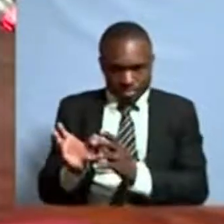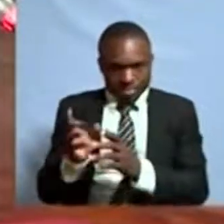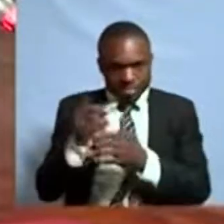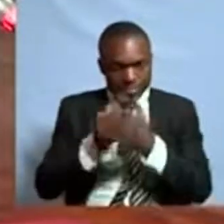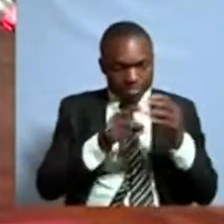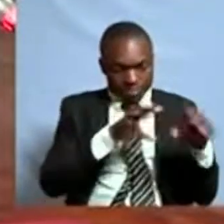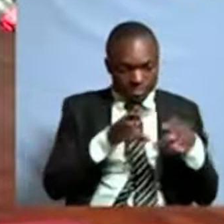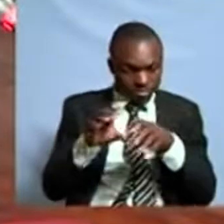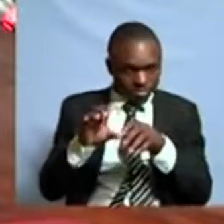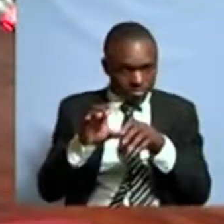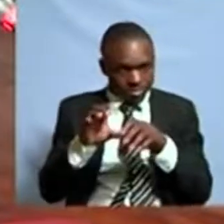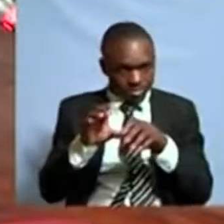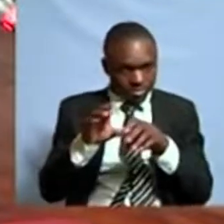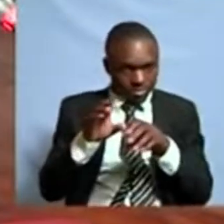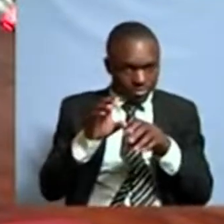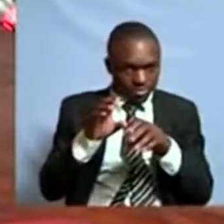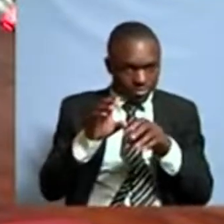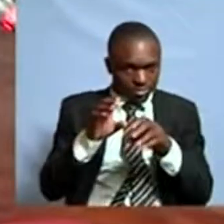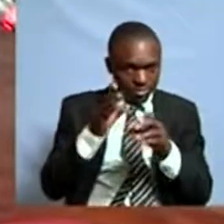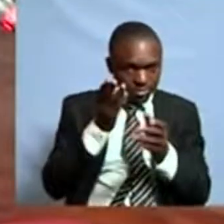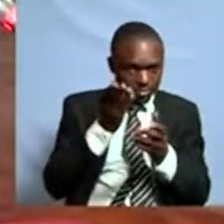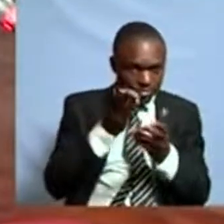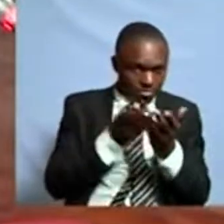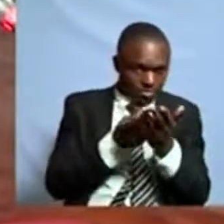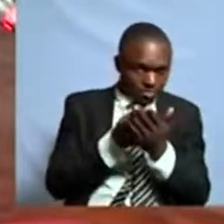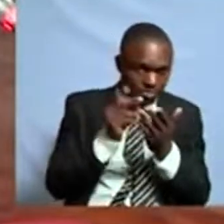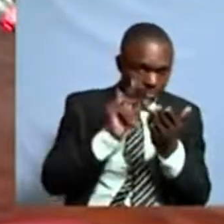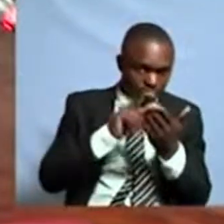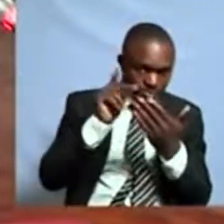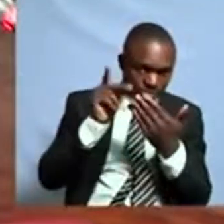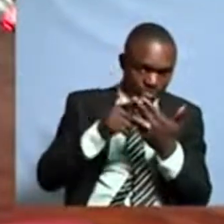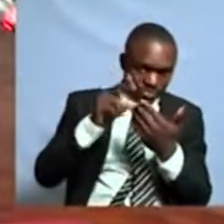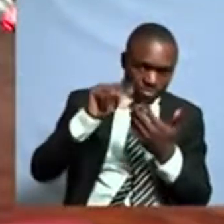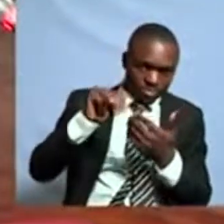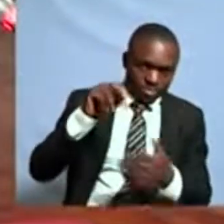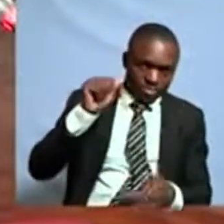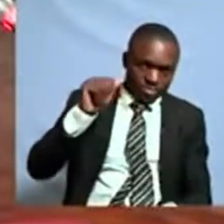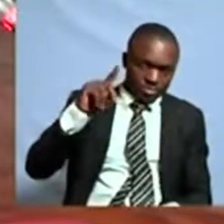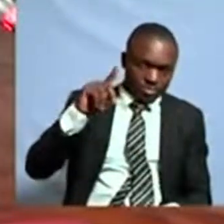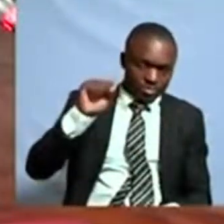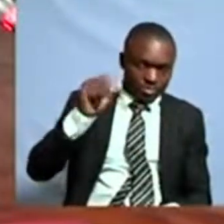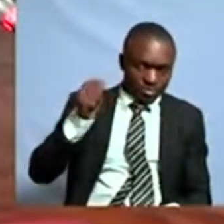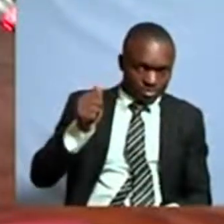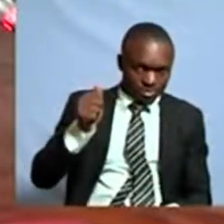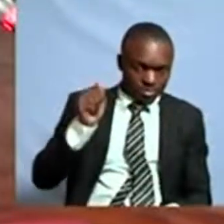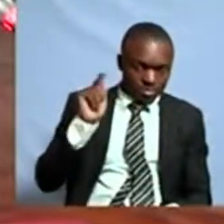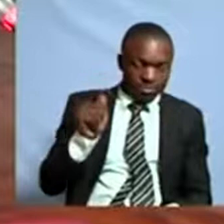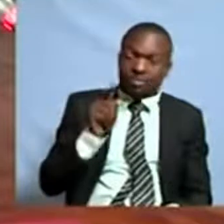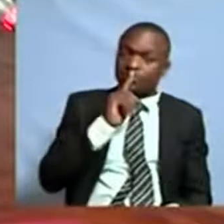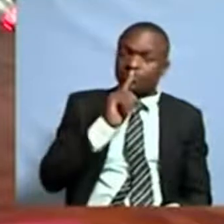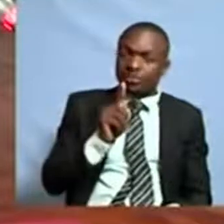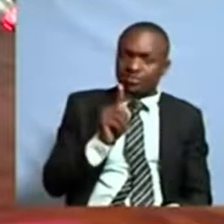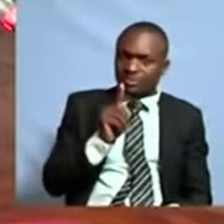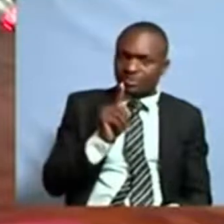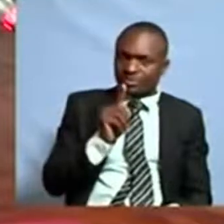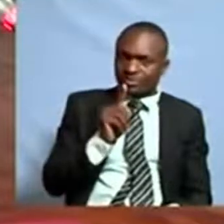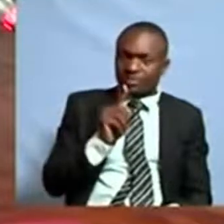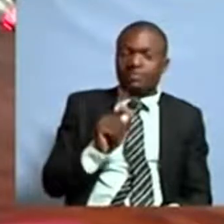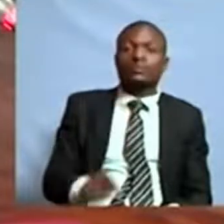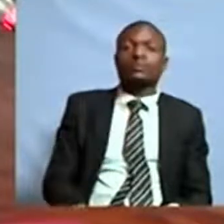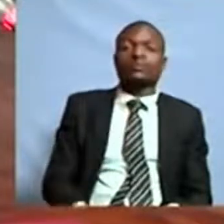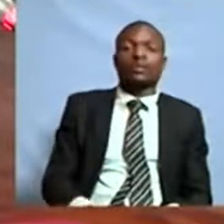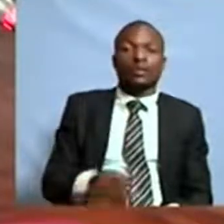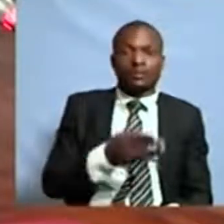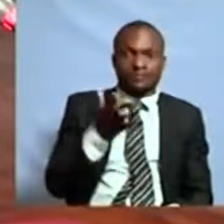scheme when delayed remittances? In fact, Chair, the reality is that